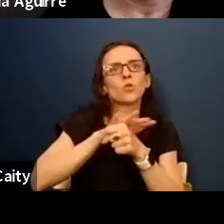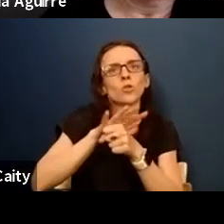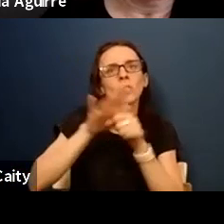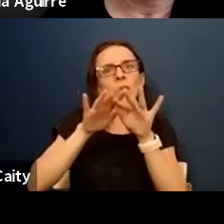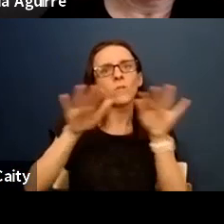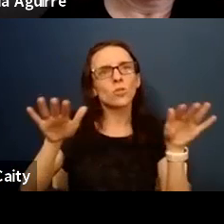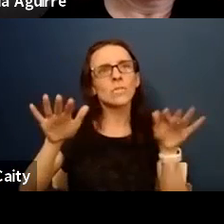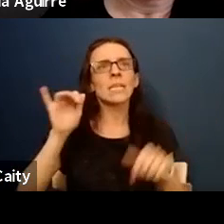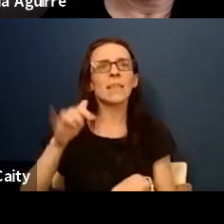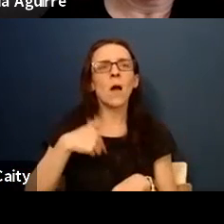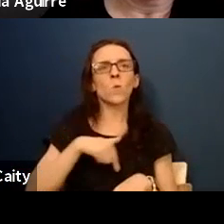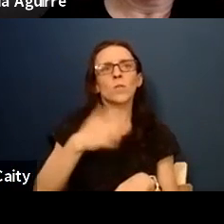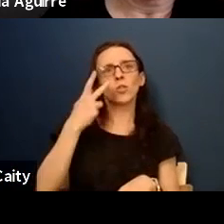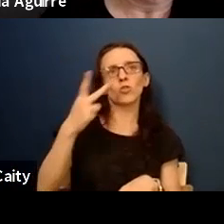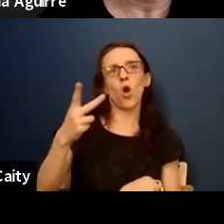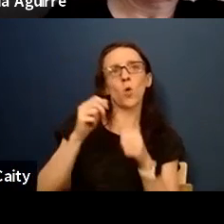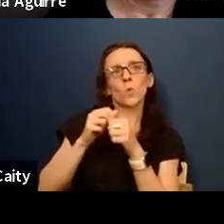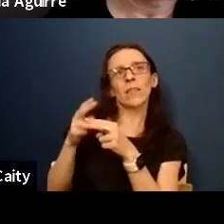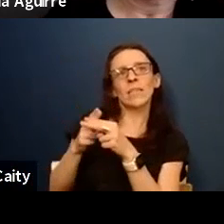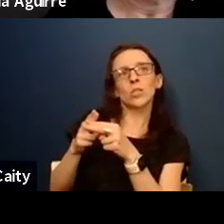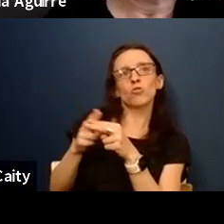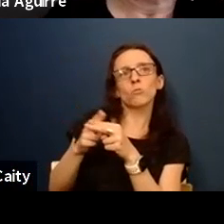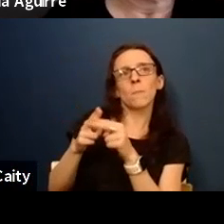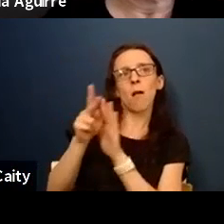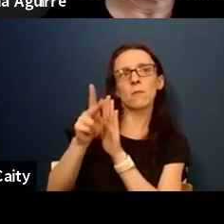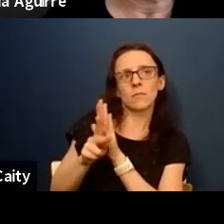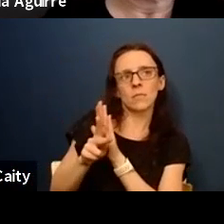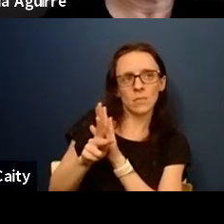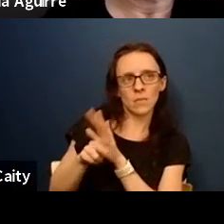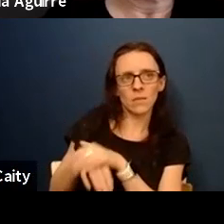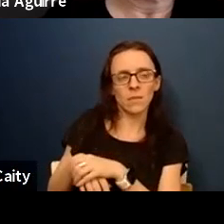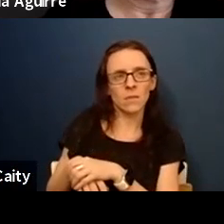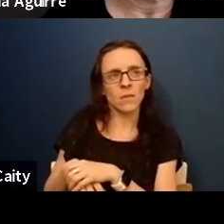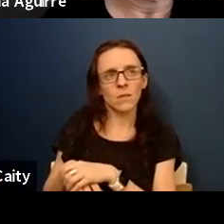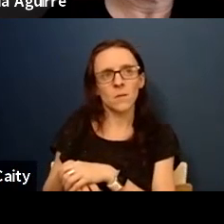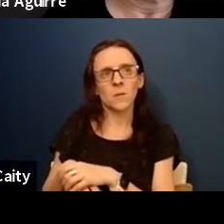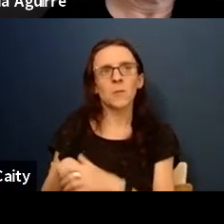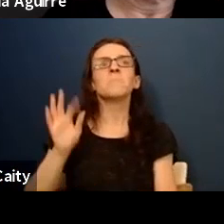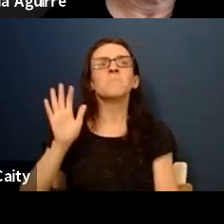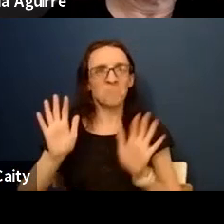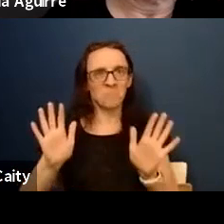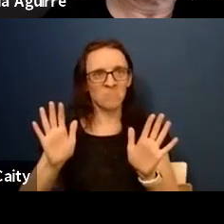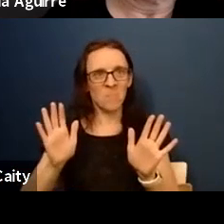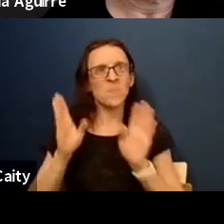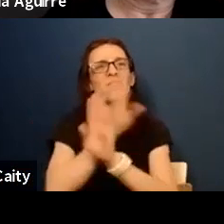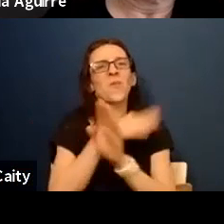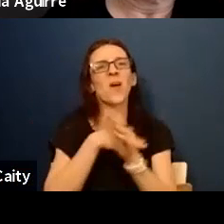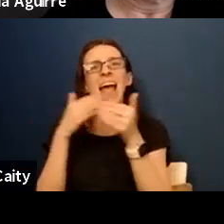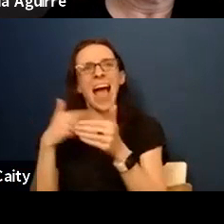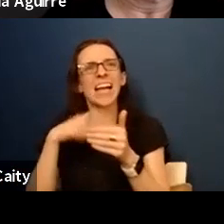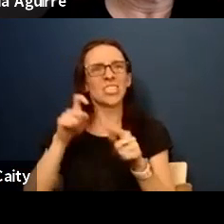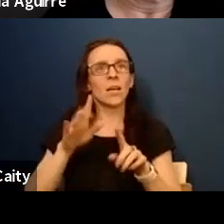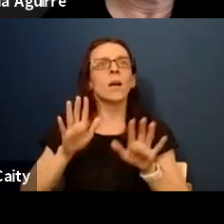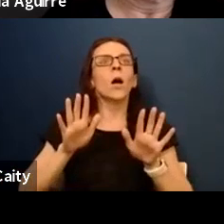that we saw with the interim policy. Part of the period there, and then you said part of